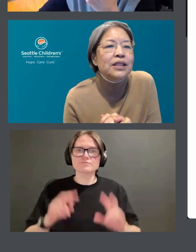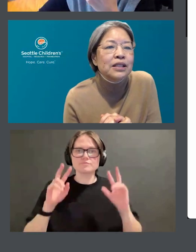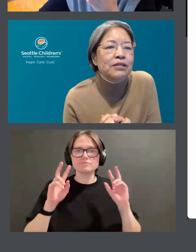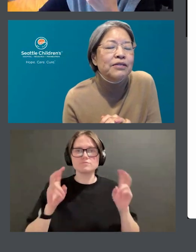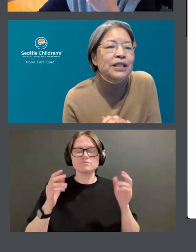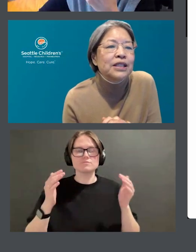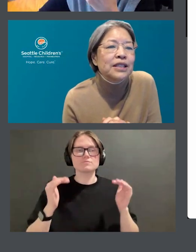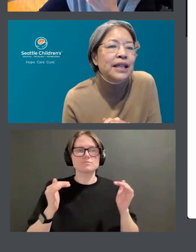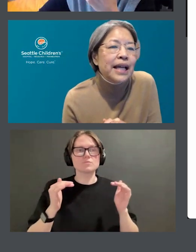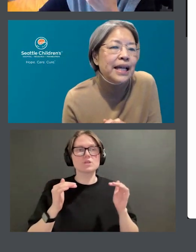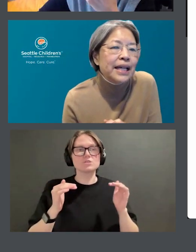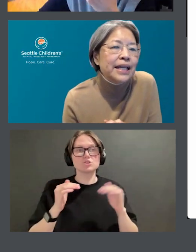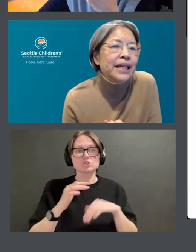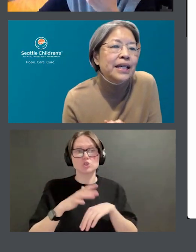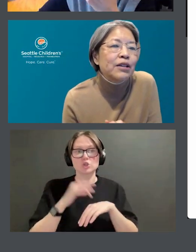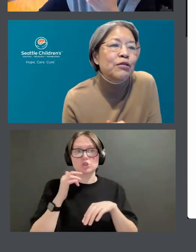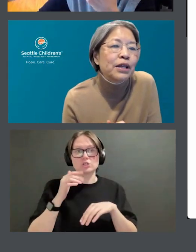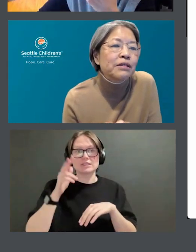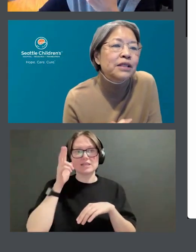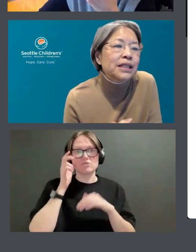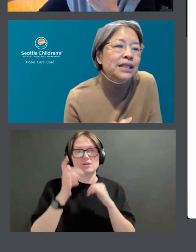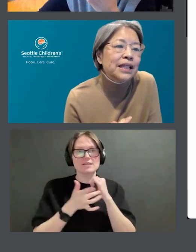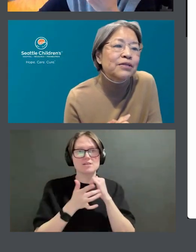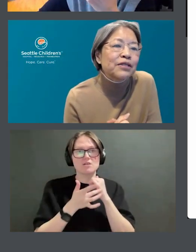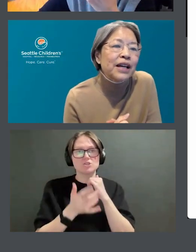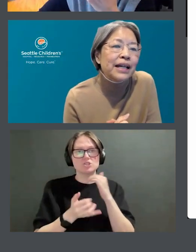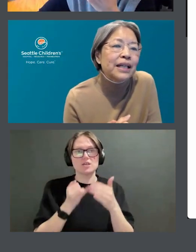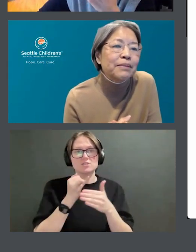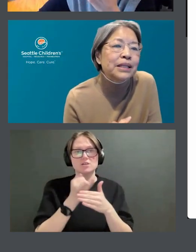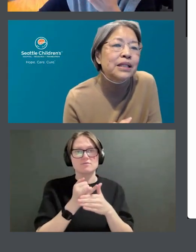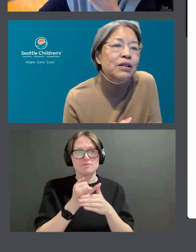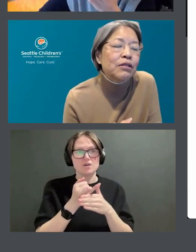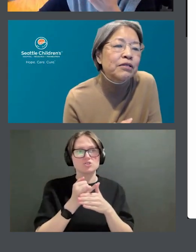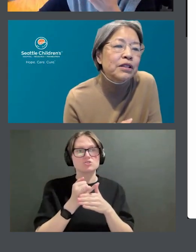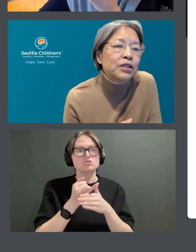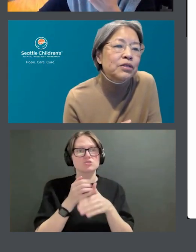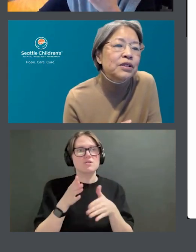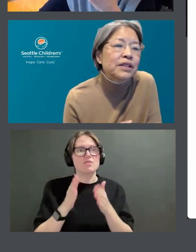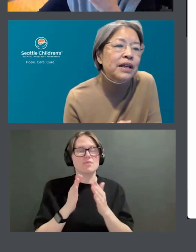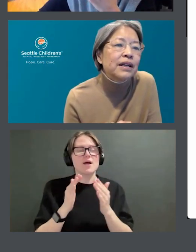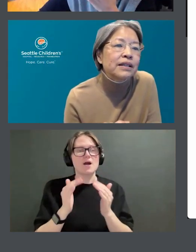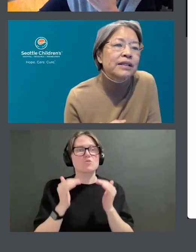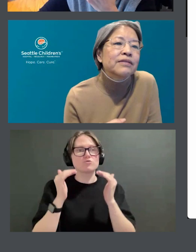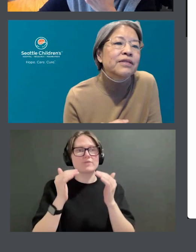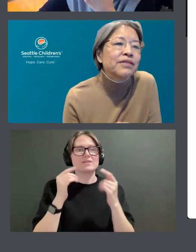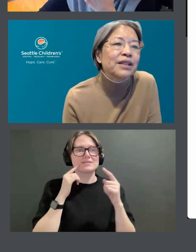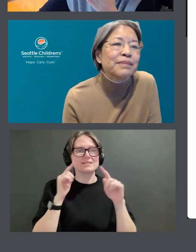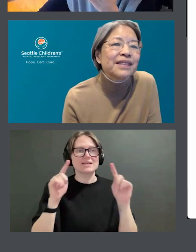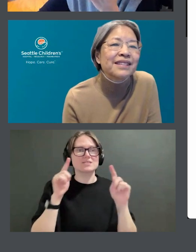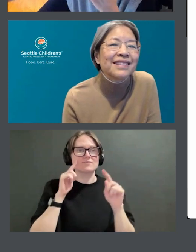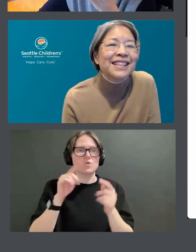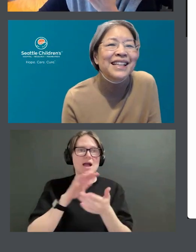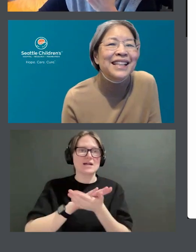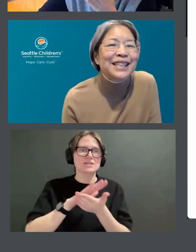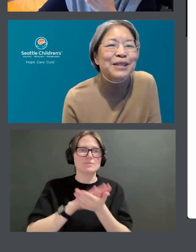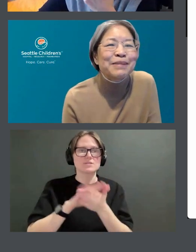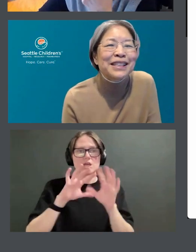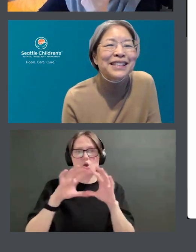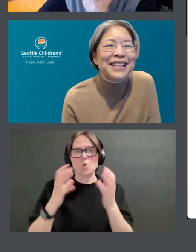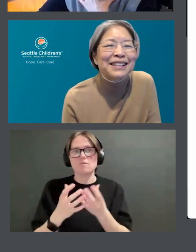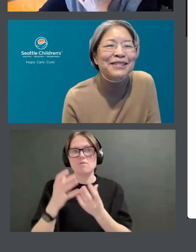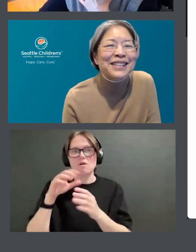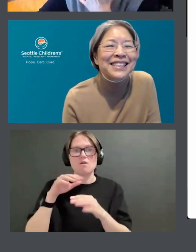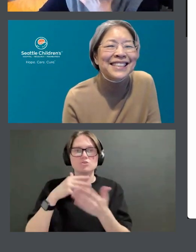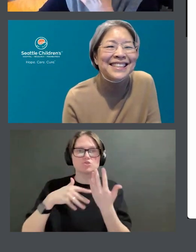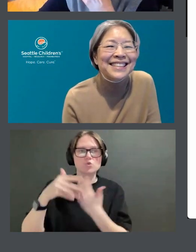hearing technology intervention aid in greater success for academics and overall social and cognitive development?